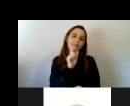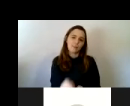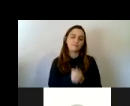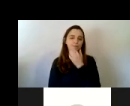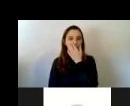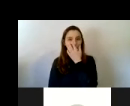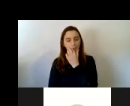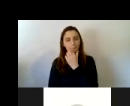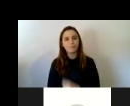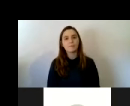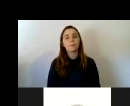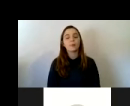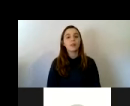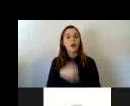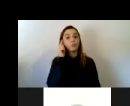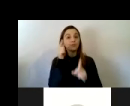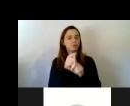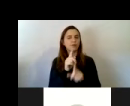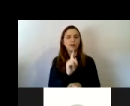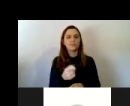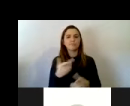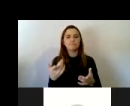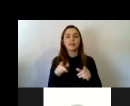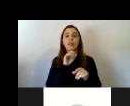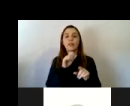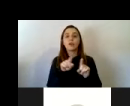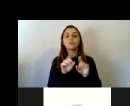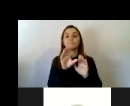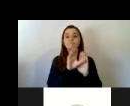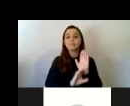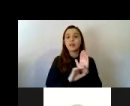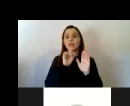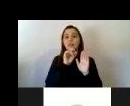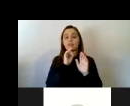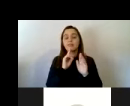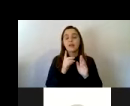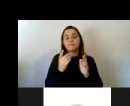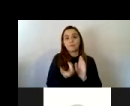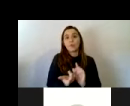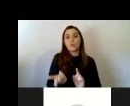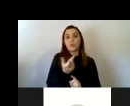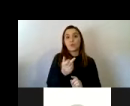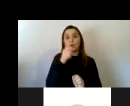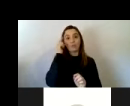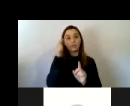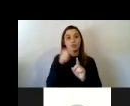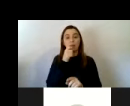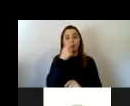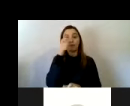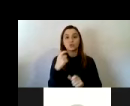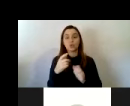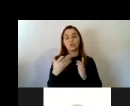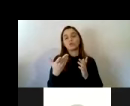Our goal is to increase the condition for faster integration, establishment of people, and inclusion of people. They are newly arrived to